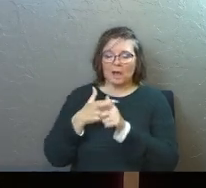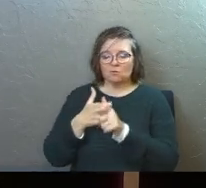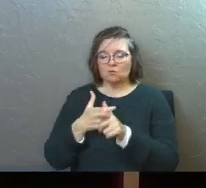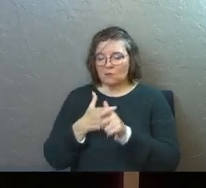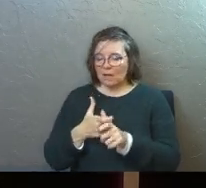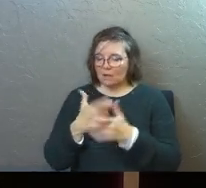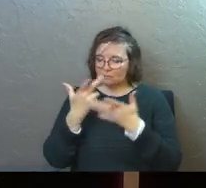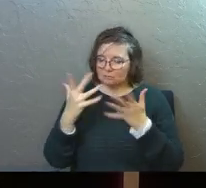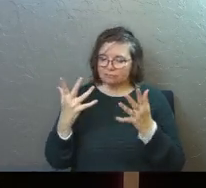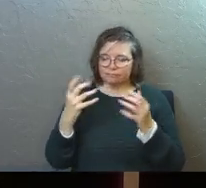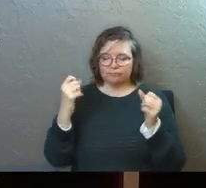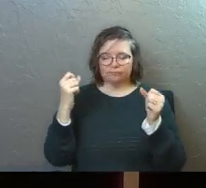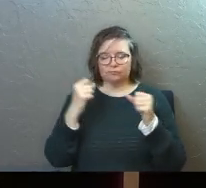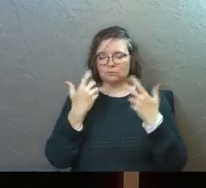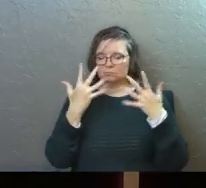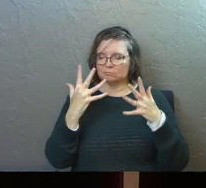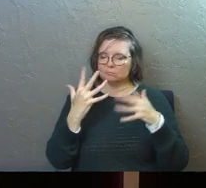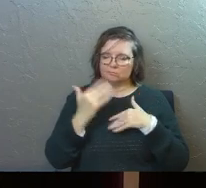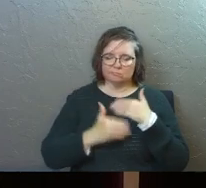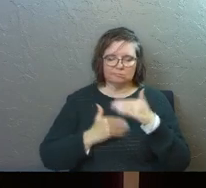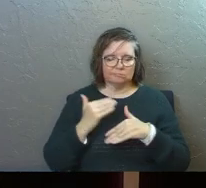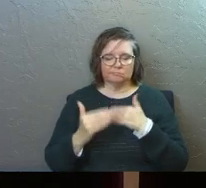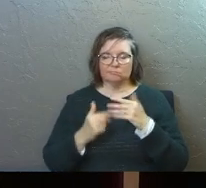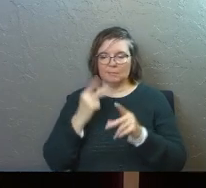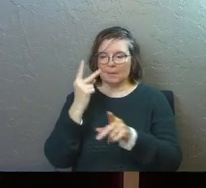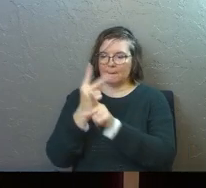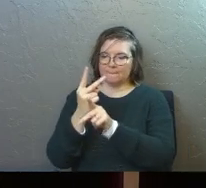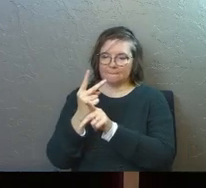ran the race. I've fought the good fight. I've kept the